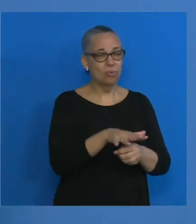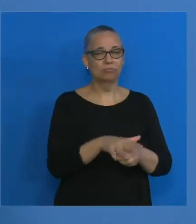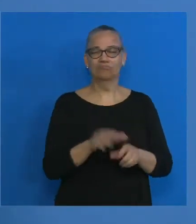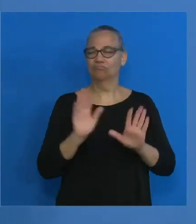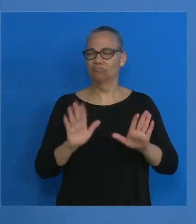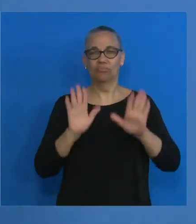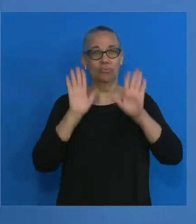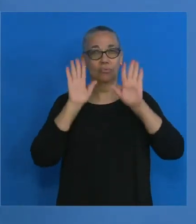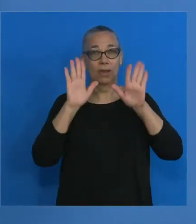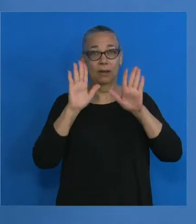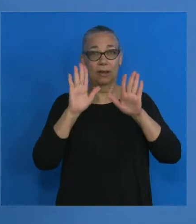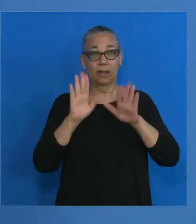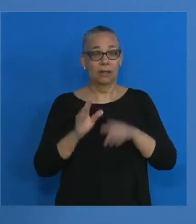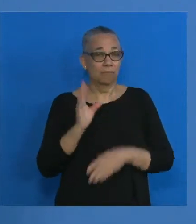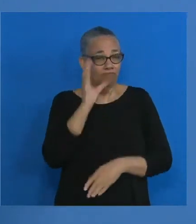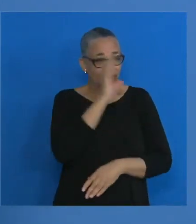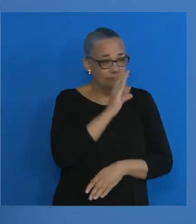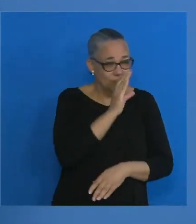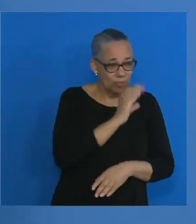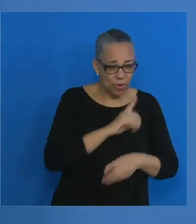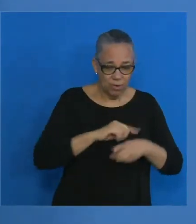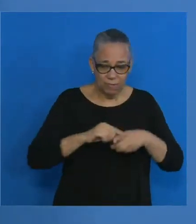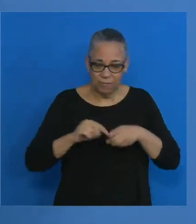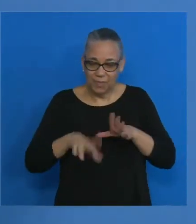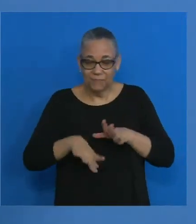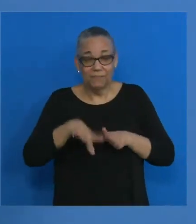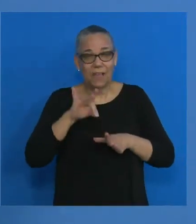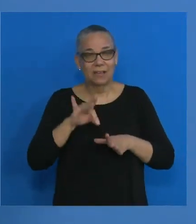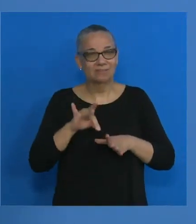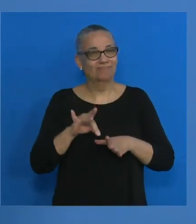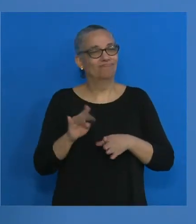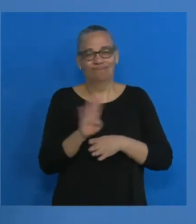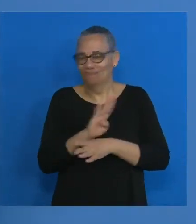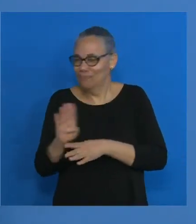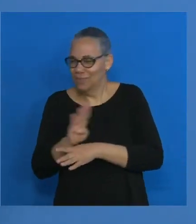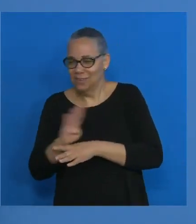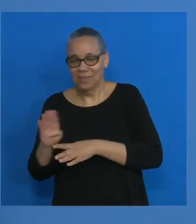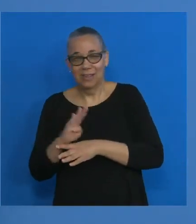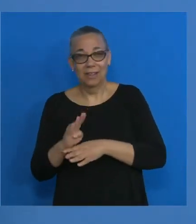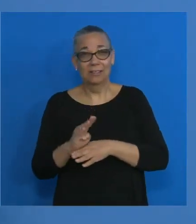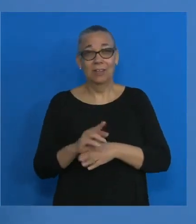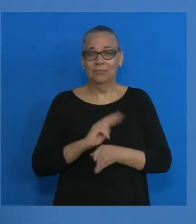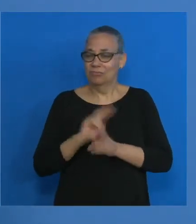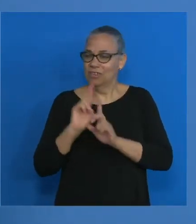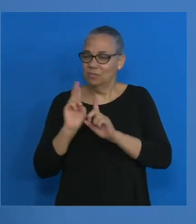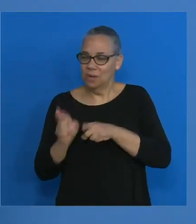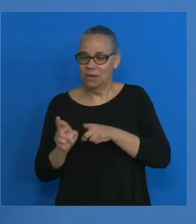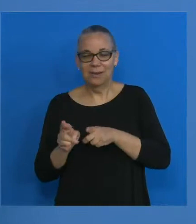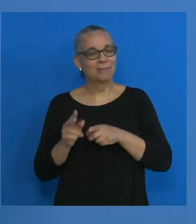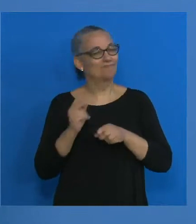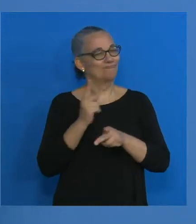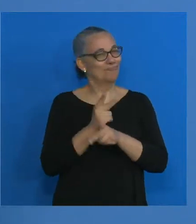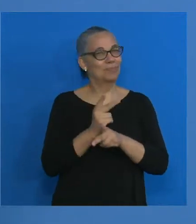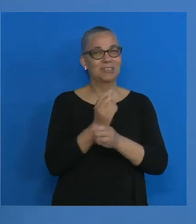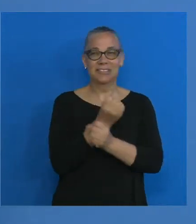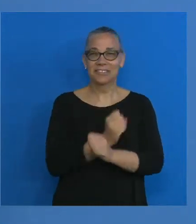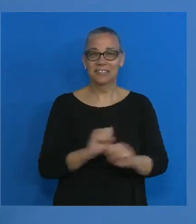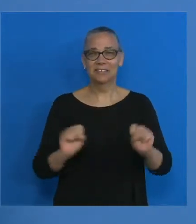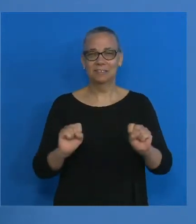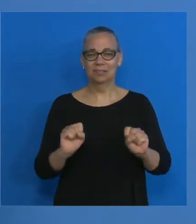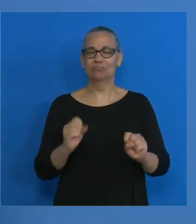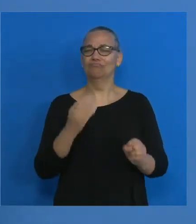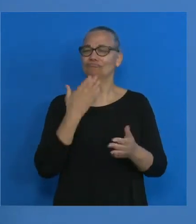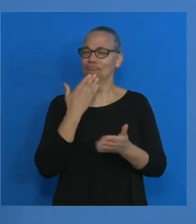contact tracers have been no less busy. The way they have responded and kept us safe is well known, recognized, and